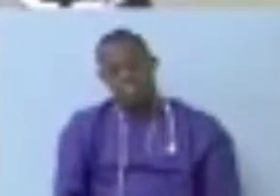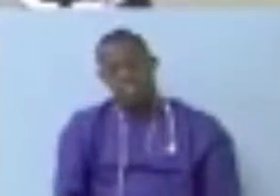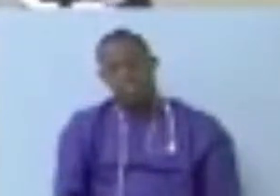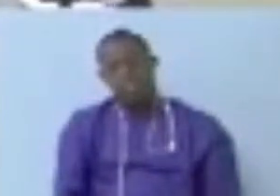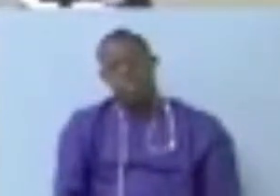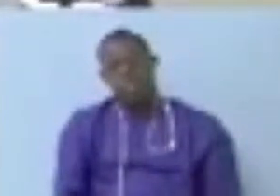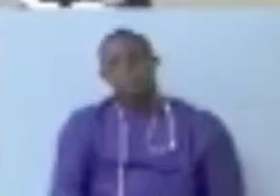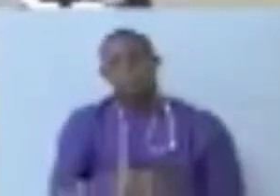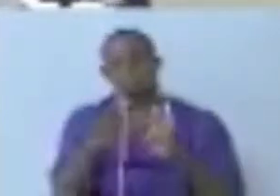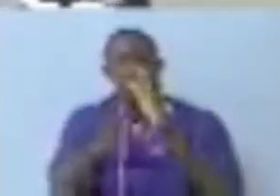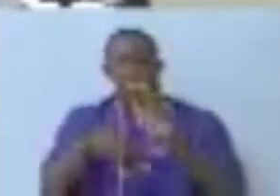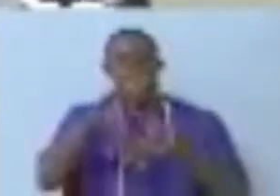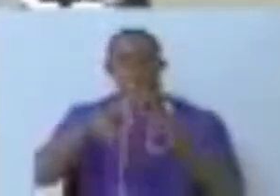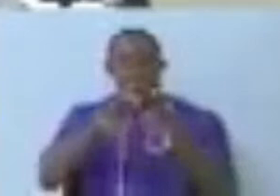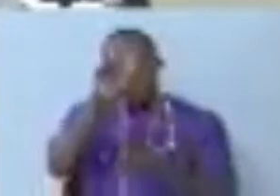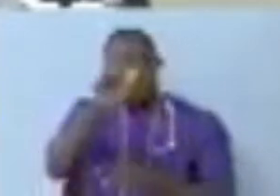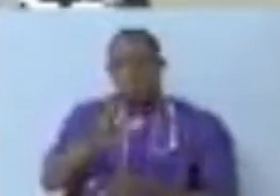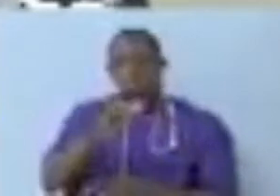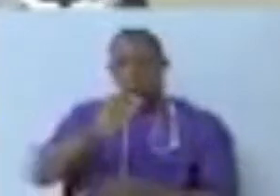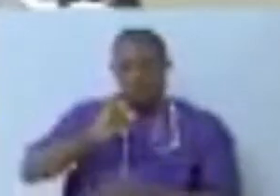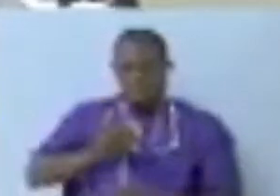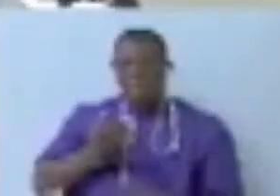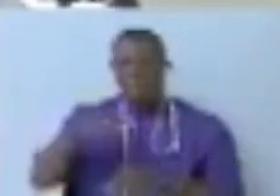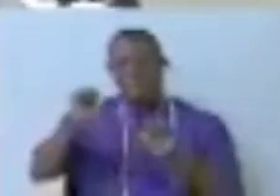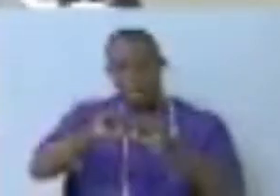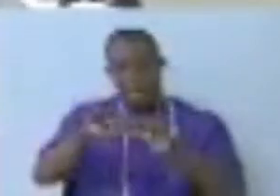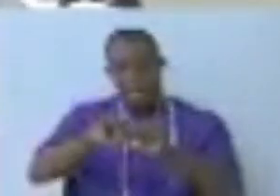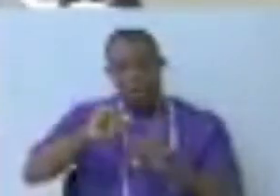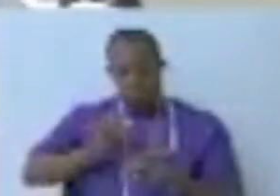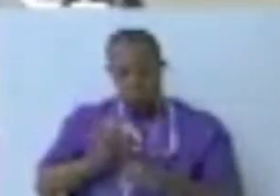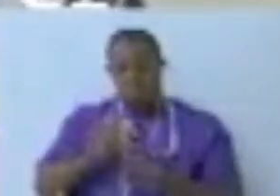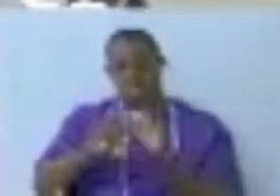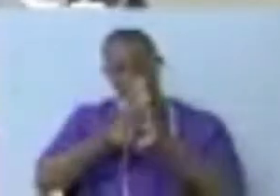Citing the case of the Senegalese woman Tabara Samba as an example,